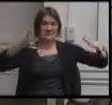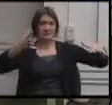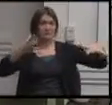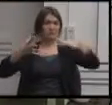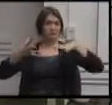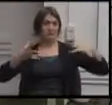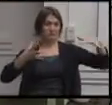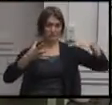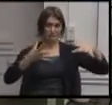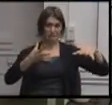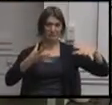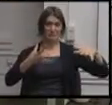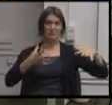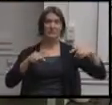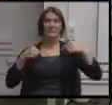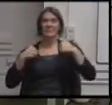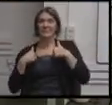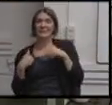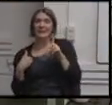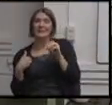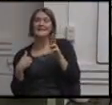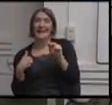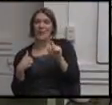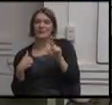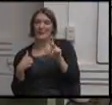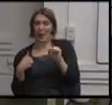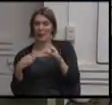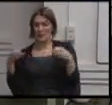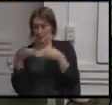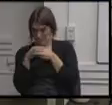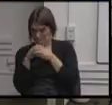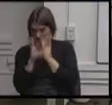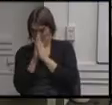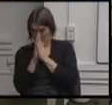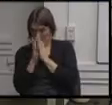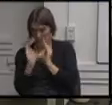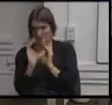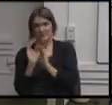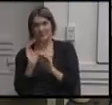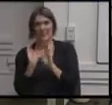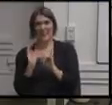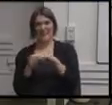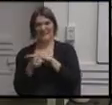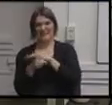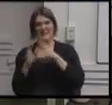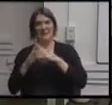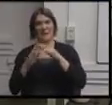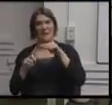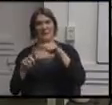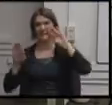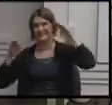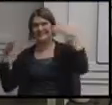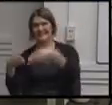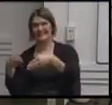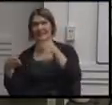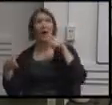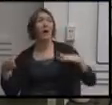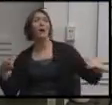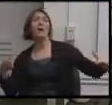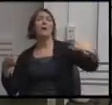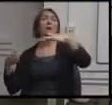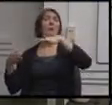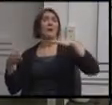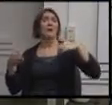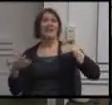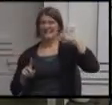region. We are that very specific downtown improvement district, and that is our focus, and that is where we want to spend our time. It is